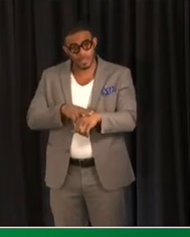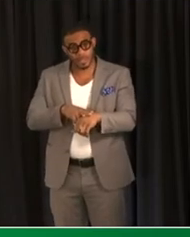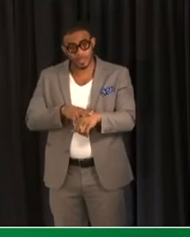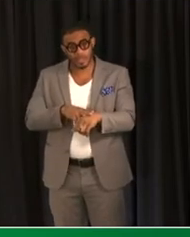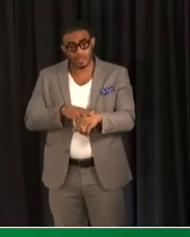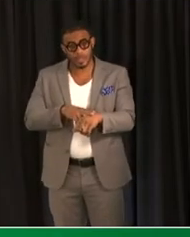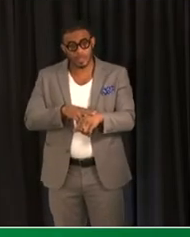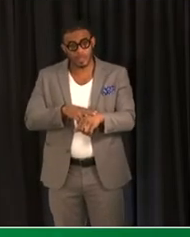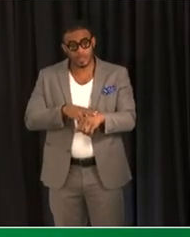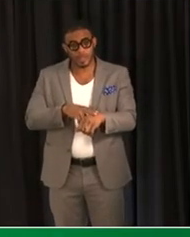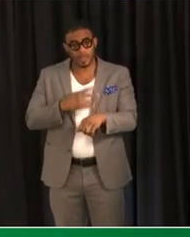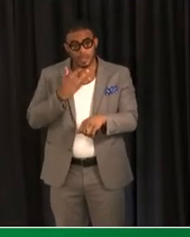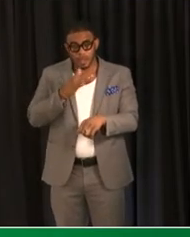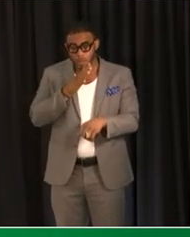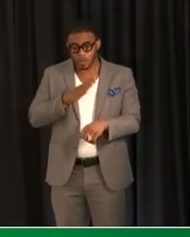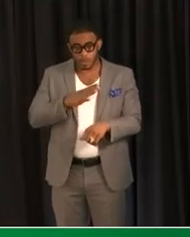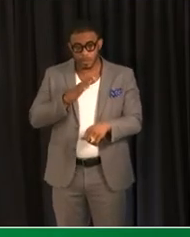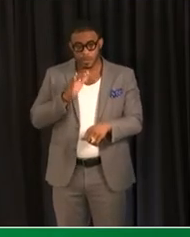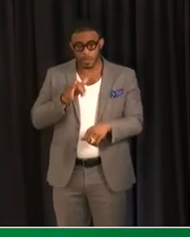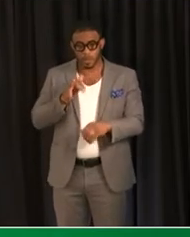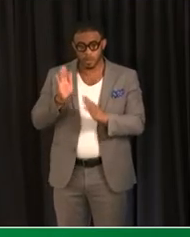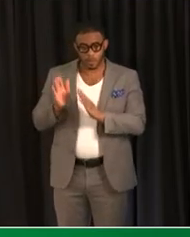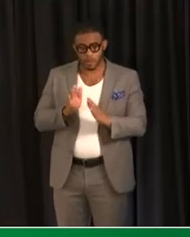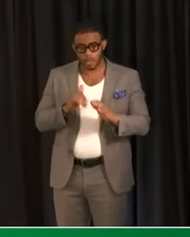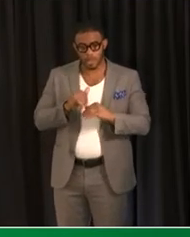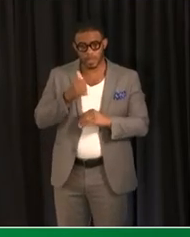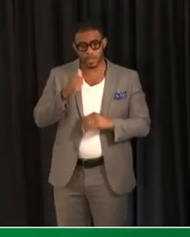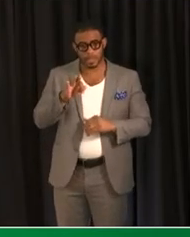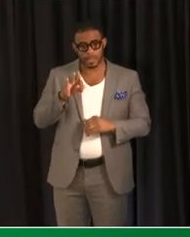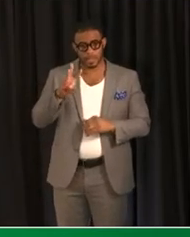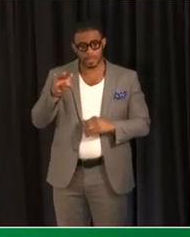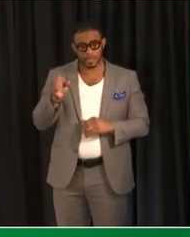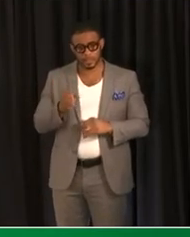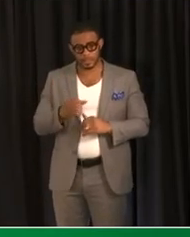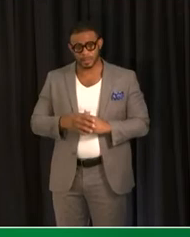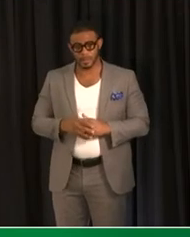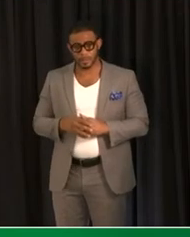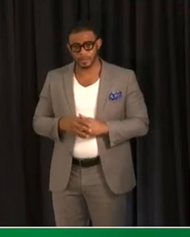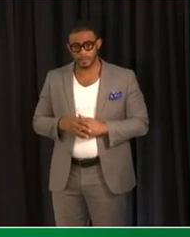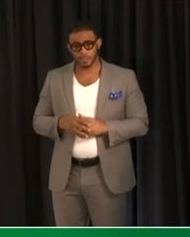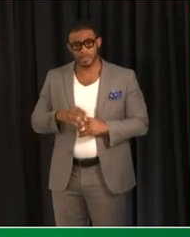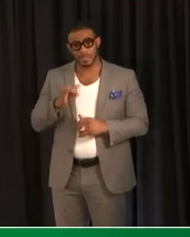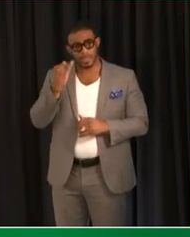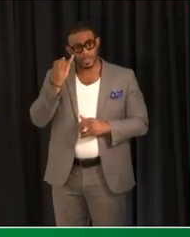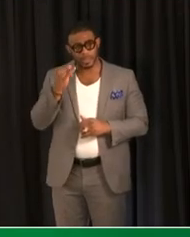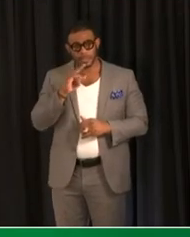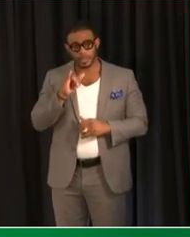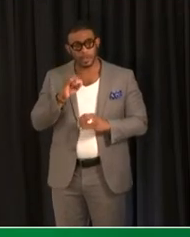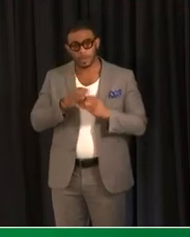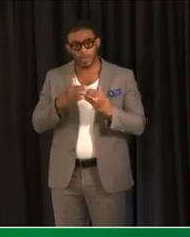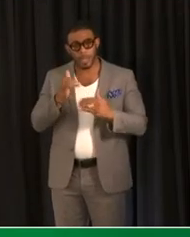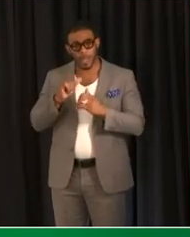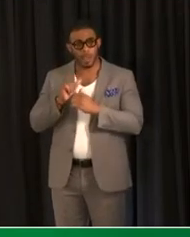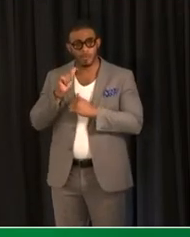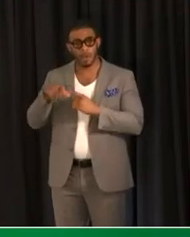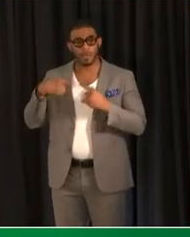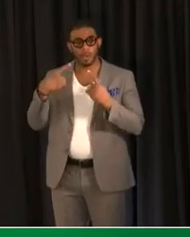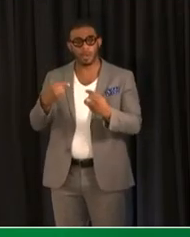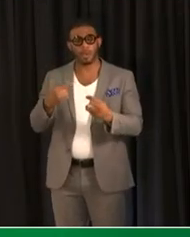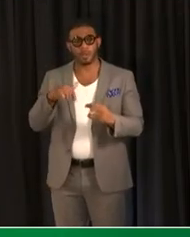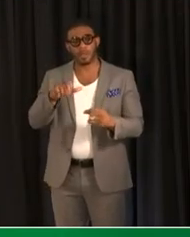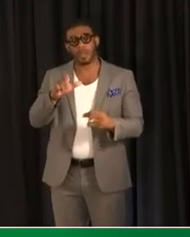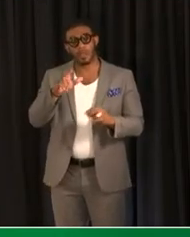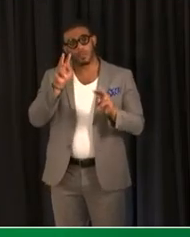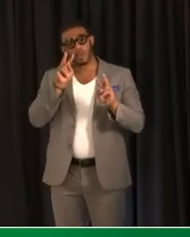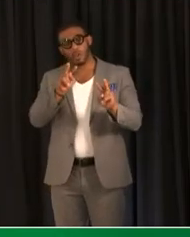national colored women that were organized in the 1960s. And that idea is that no matter how far we